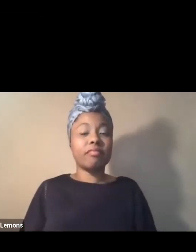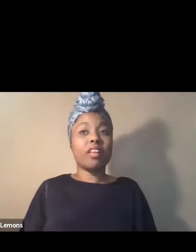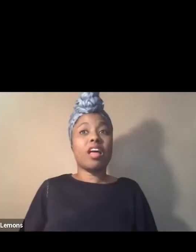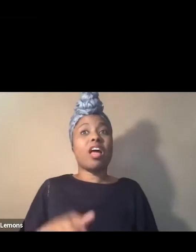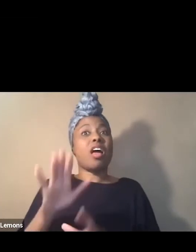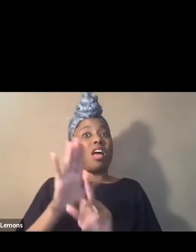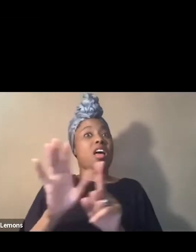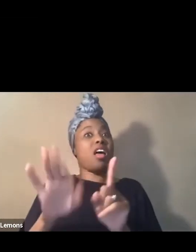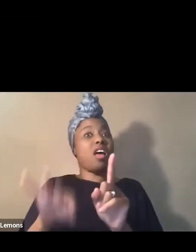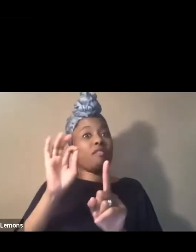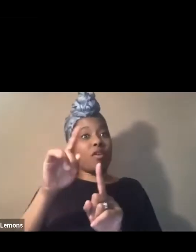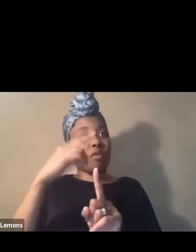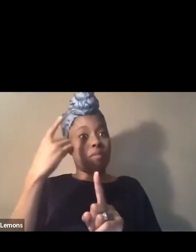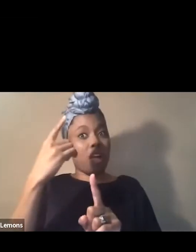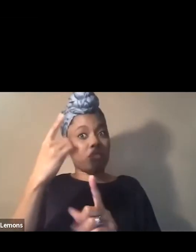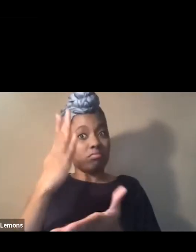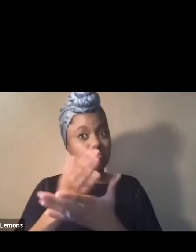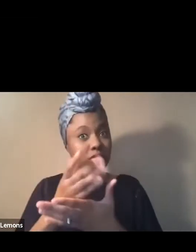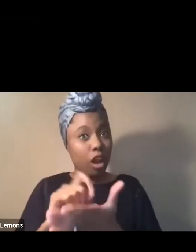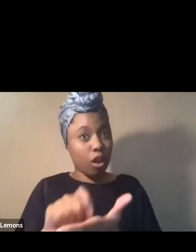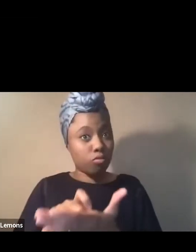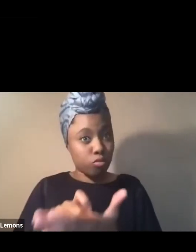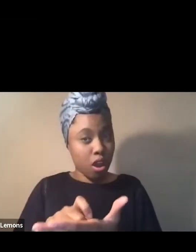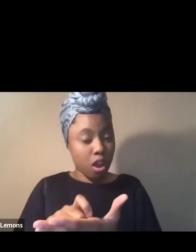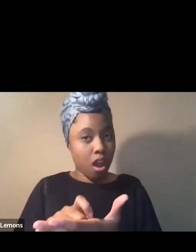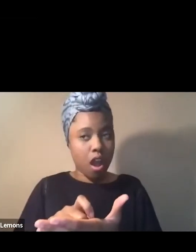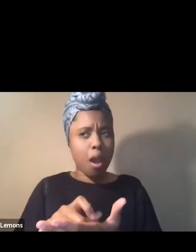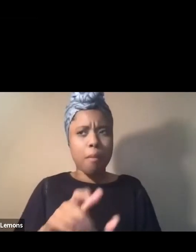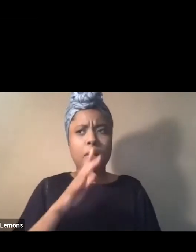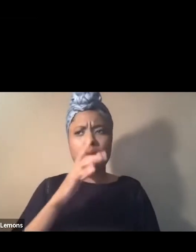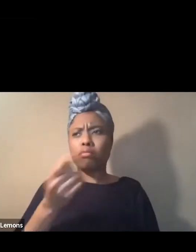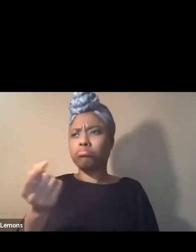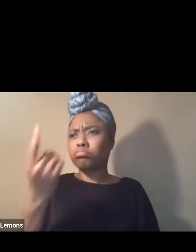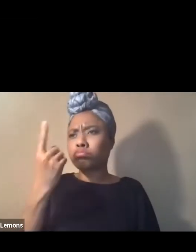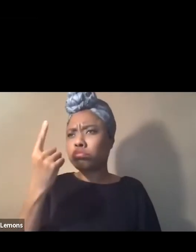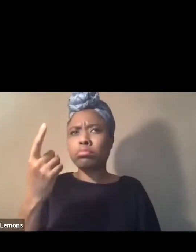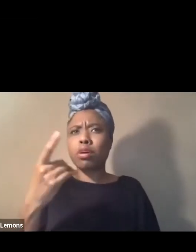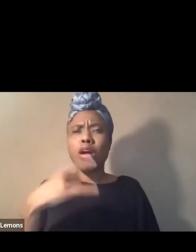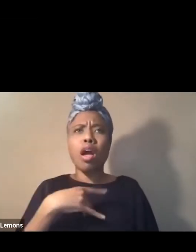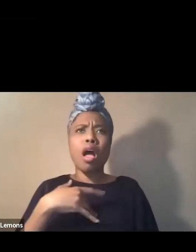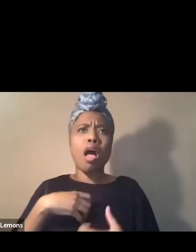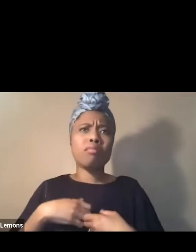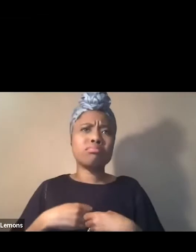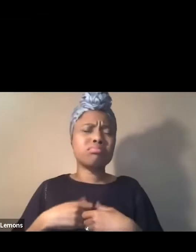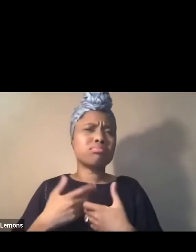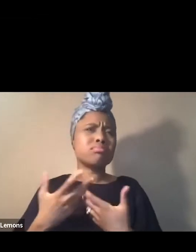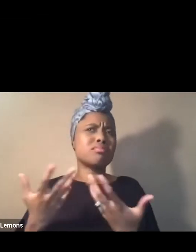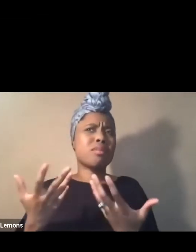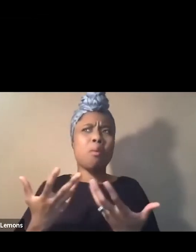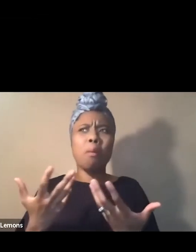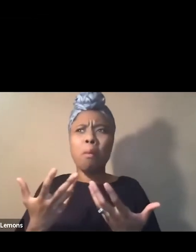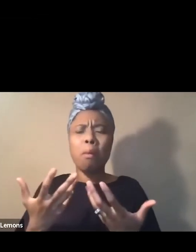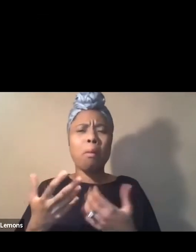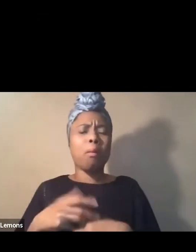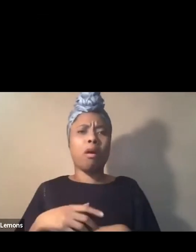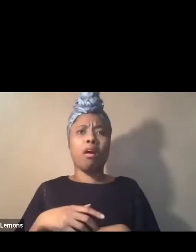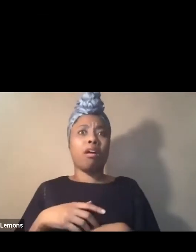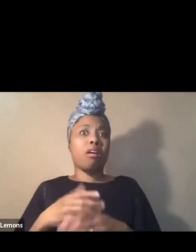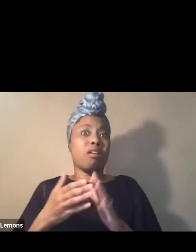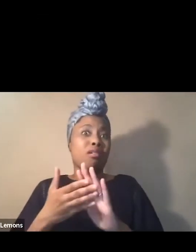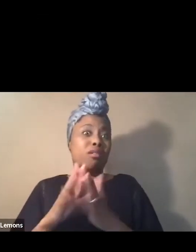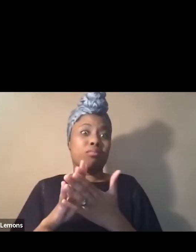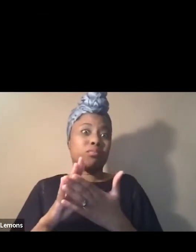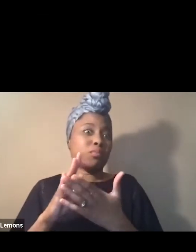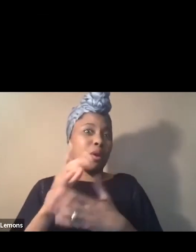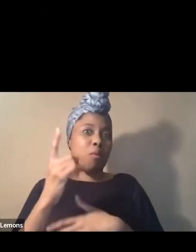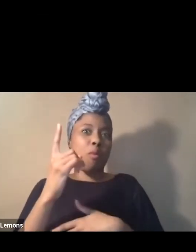they stopped writing. And my mother couldn't understand that. She was heartbroken by the idea. And my mother became the